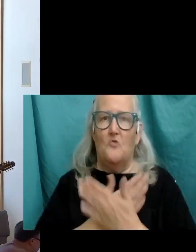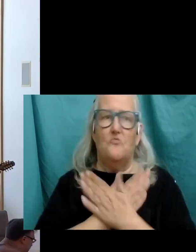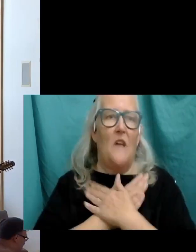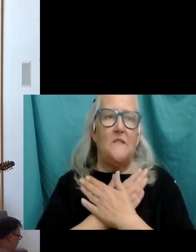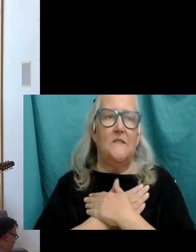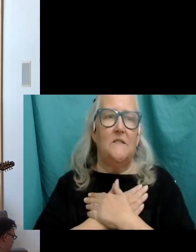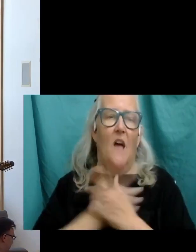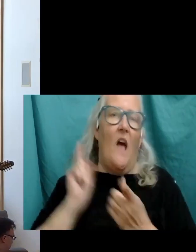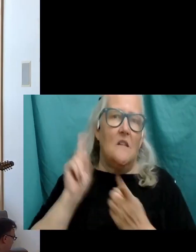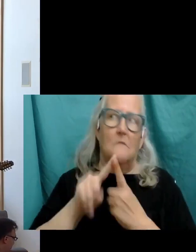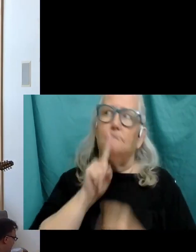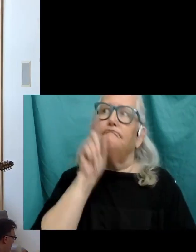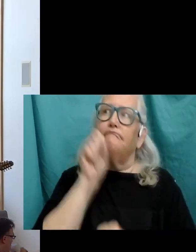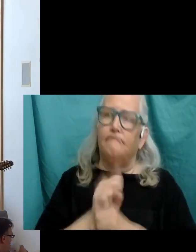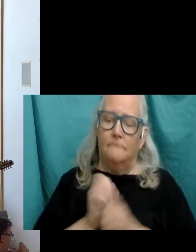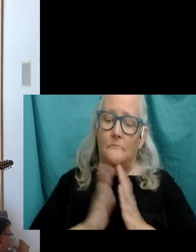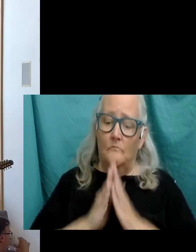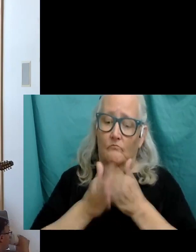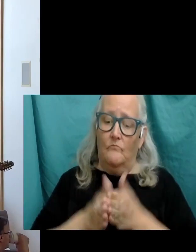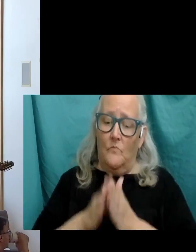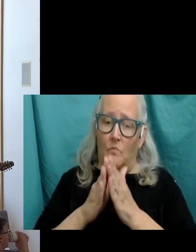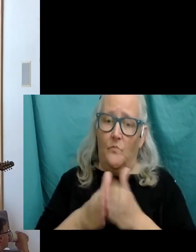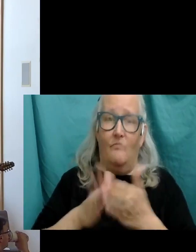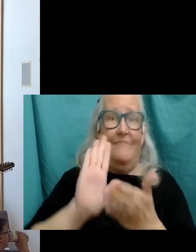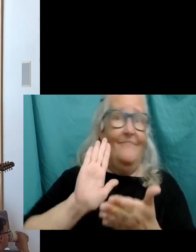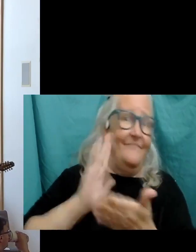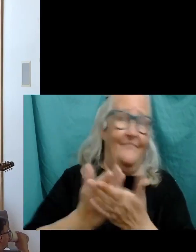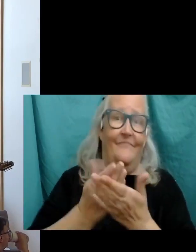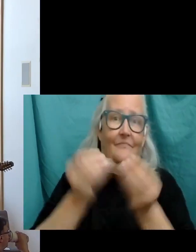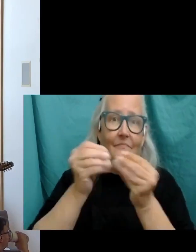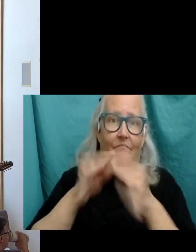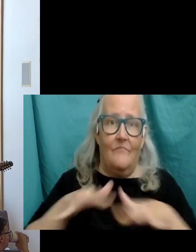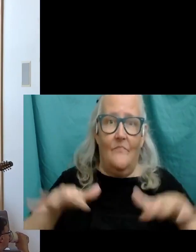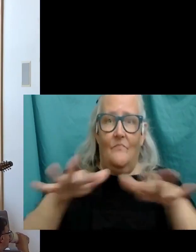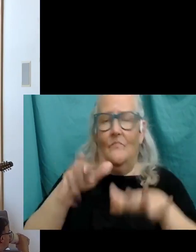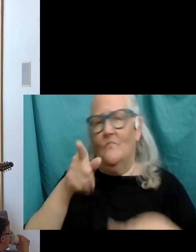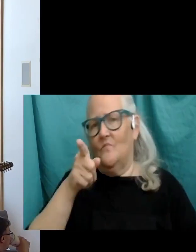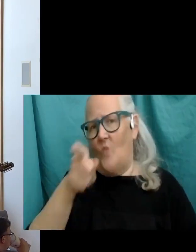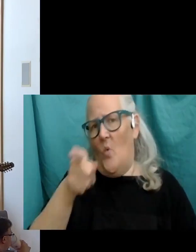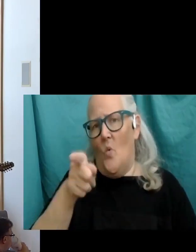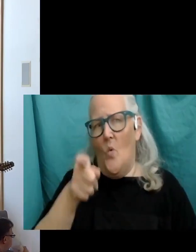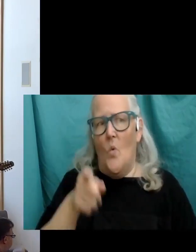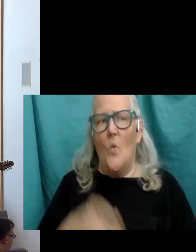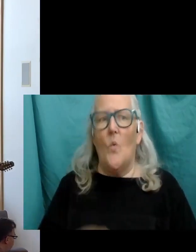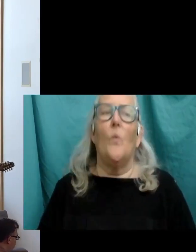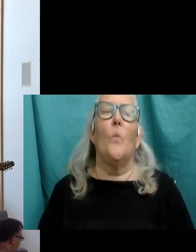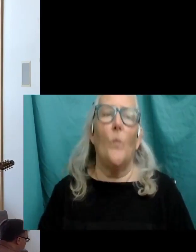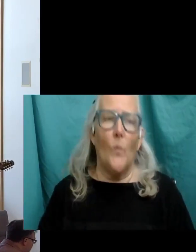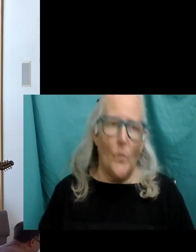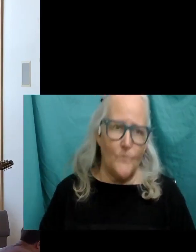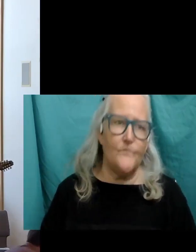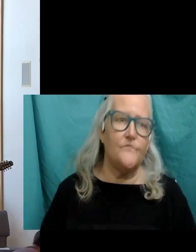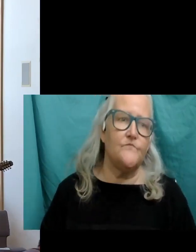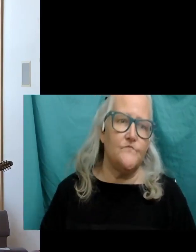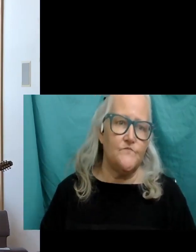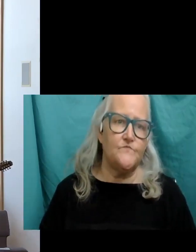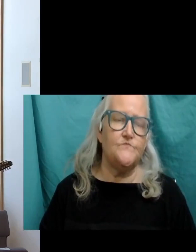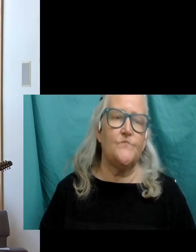I reach another shore. Until we